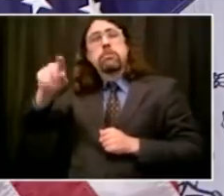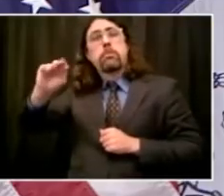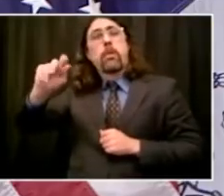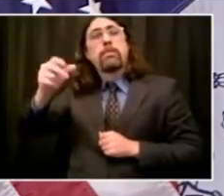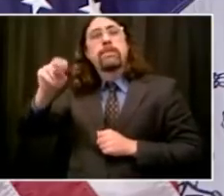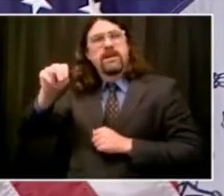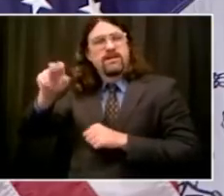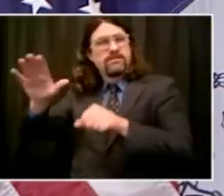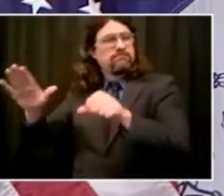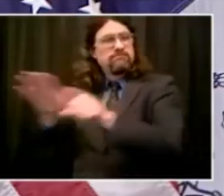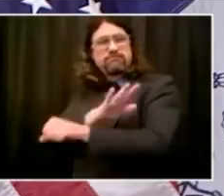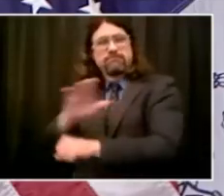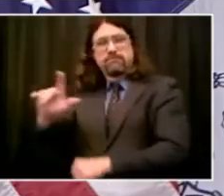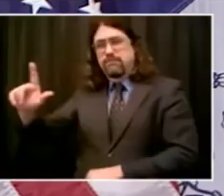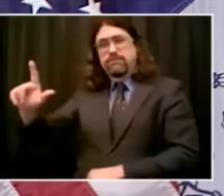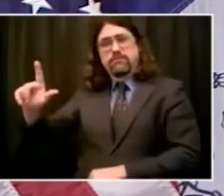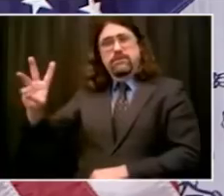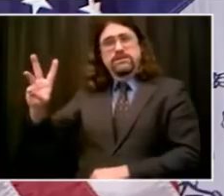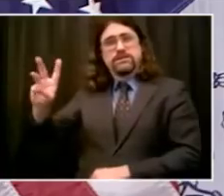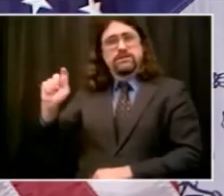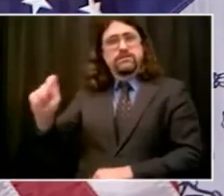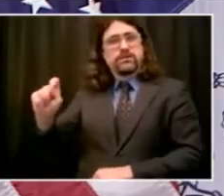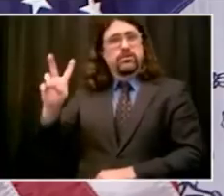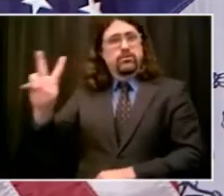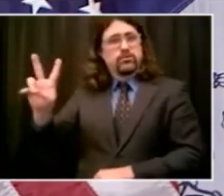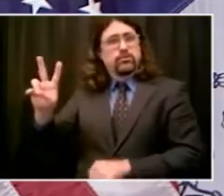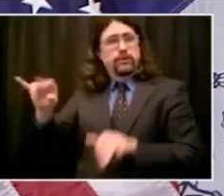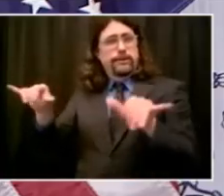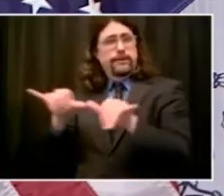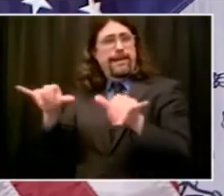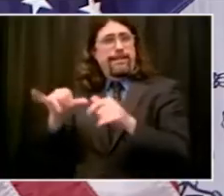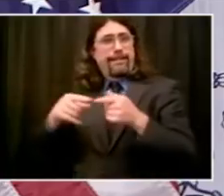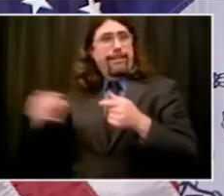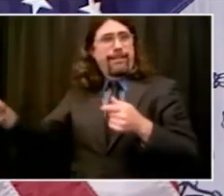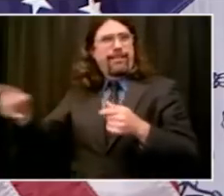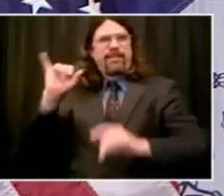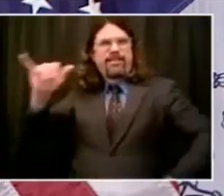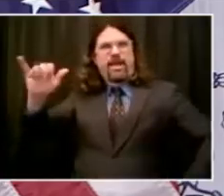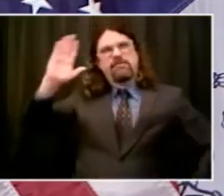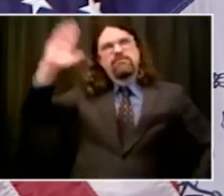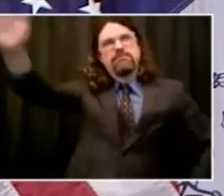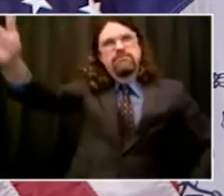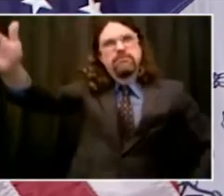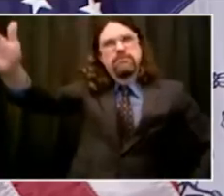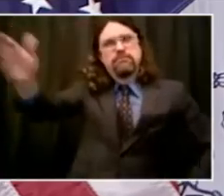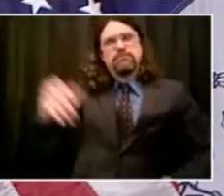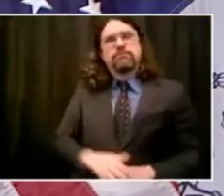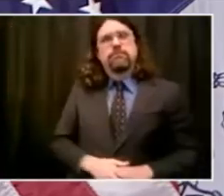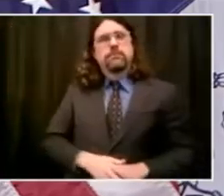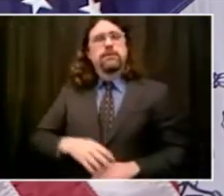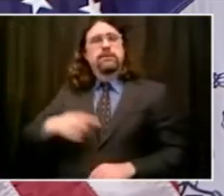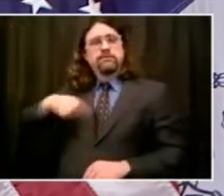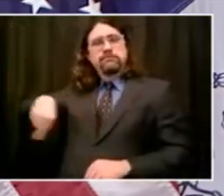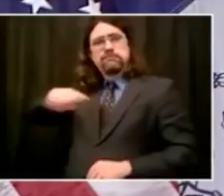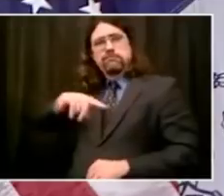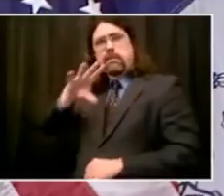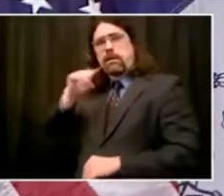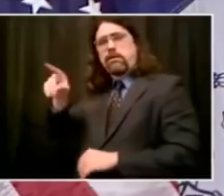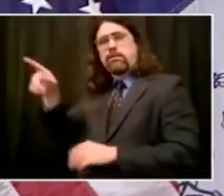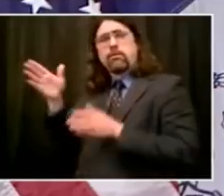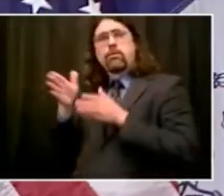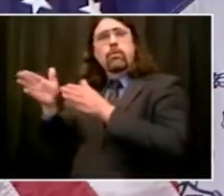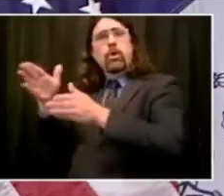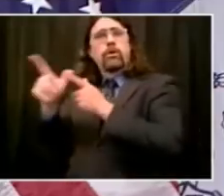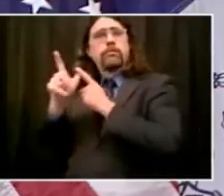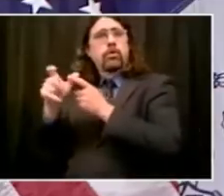consider what to do. And I think we all know, and the state feels this, I feel this, the really